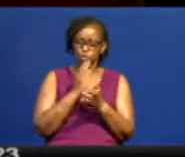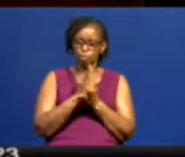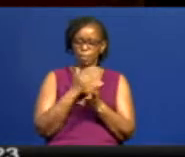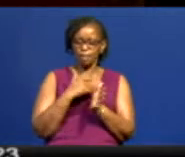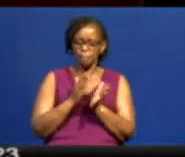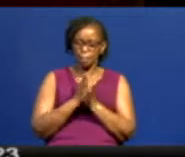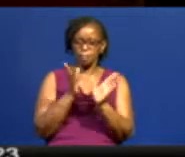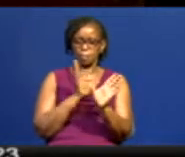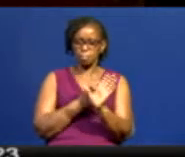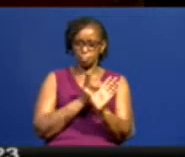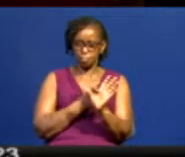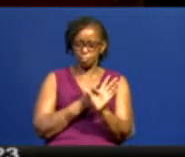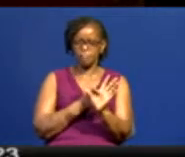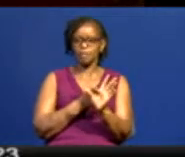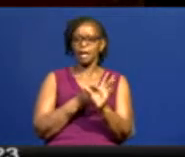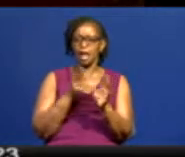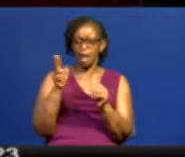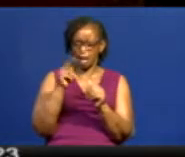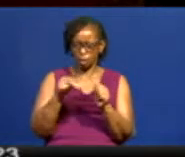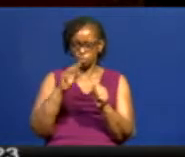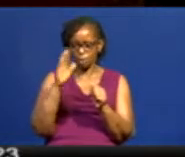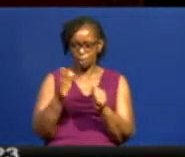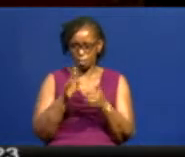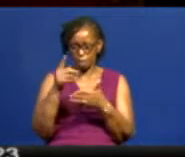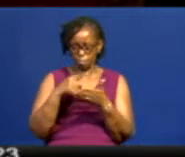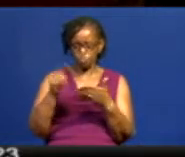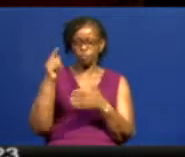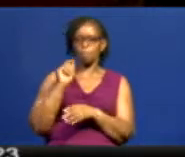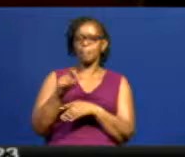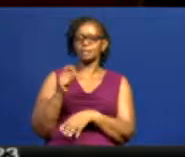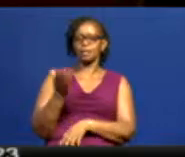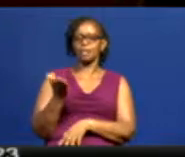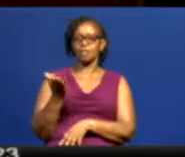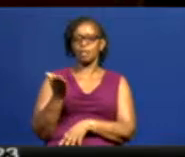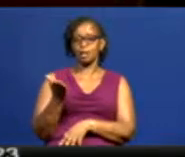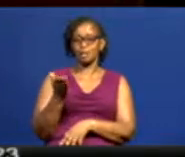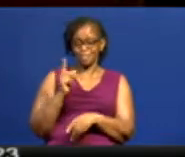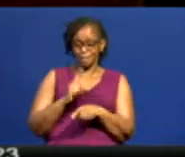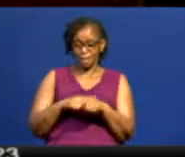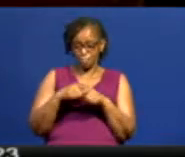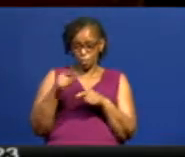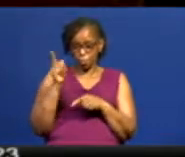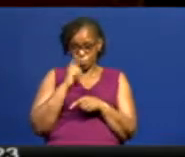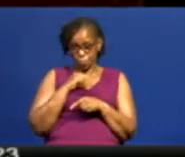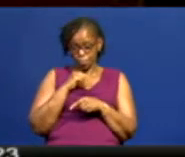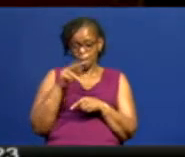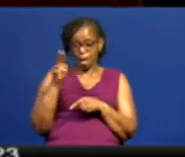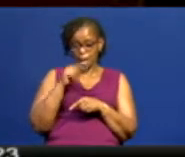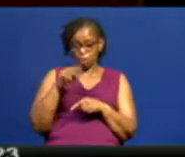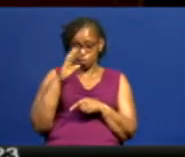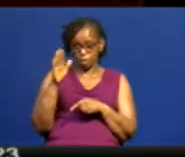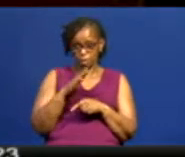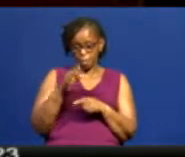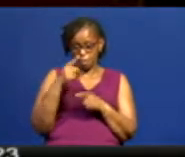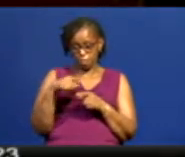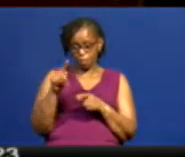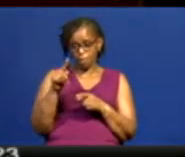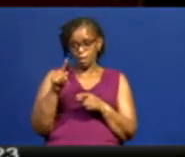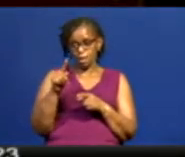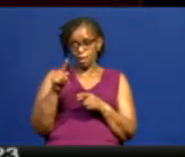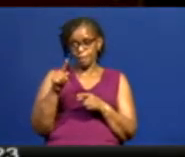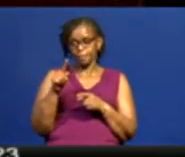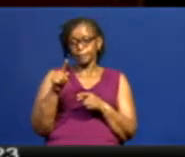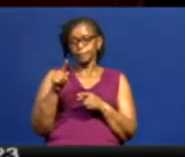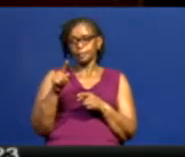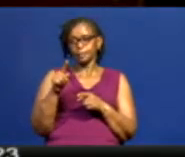Assembly's approval must be granted. Upon enactment, these regulations should undergo the National Assembly's approval as per the Statutory Instruments Act,